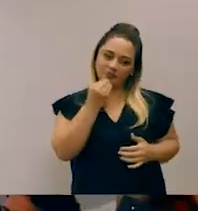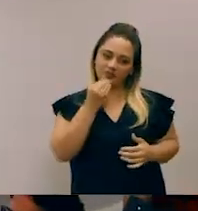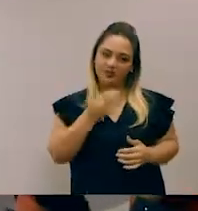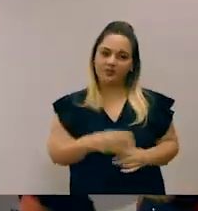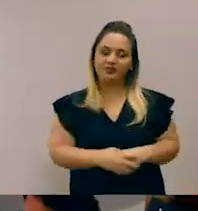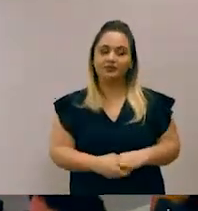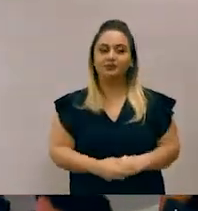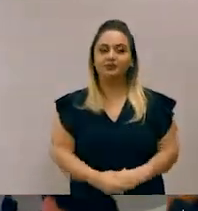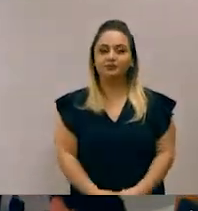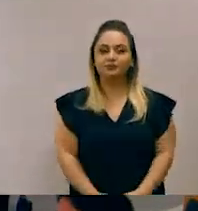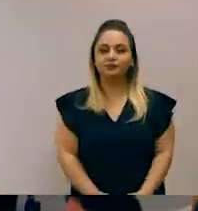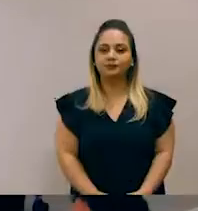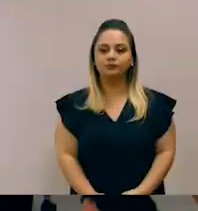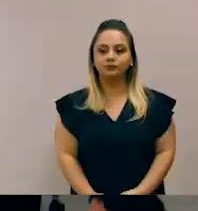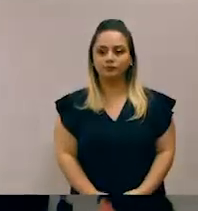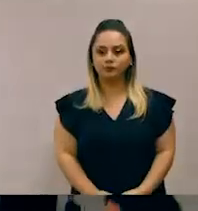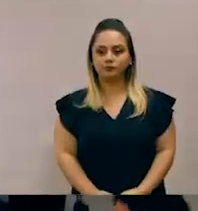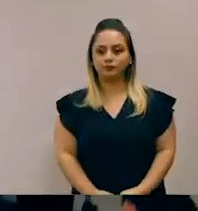this wonderful opportunity.